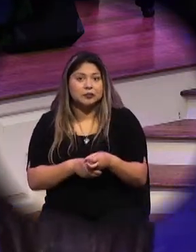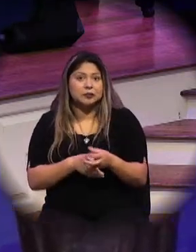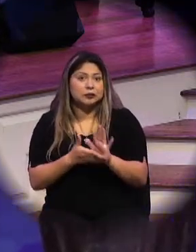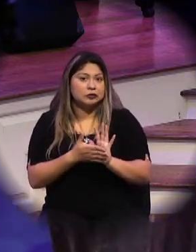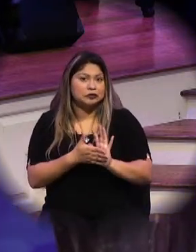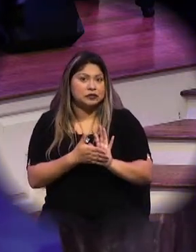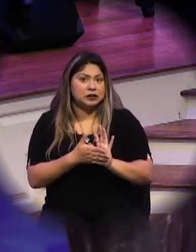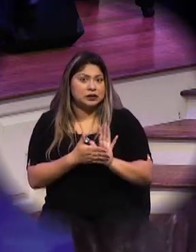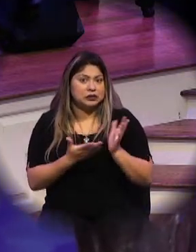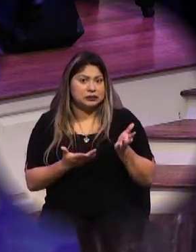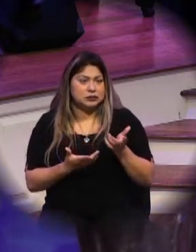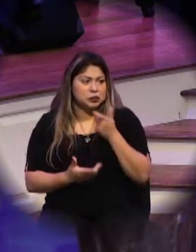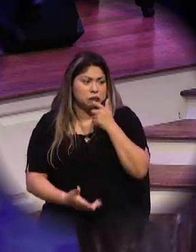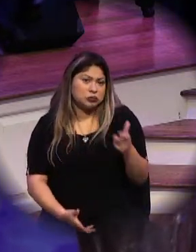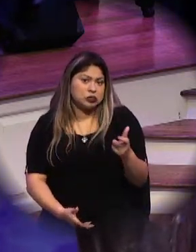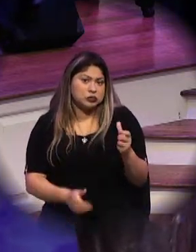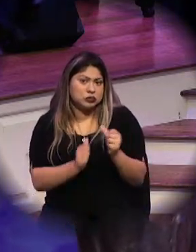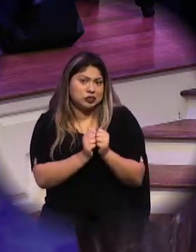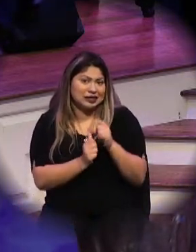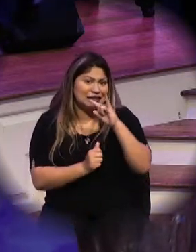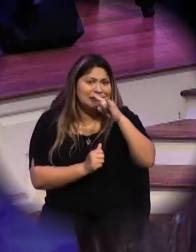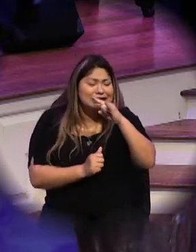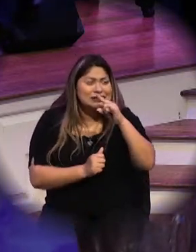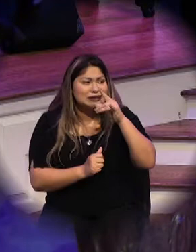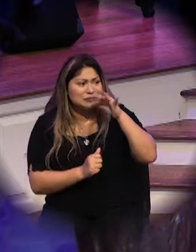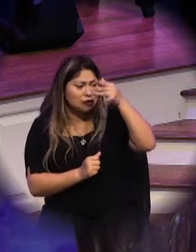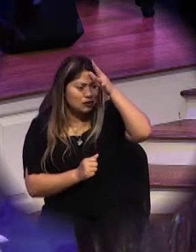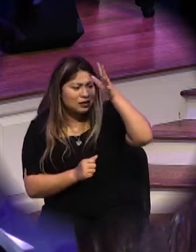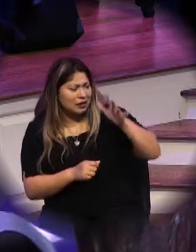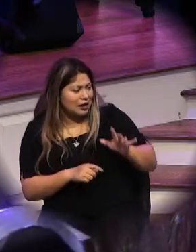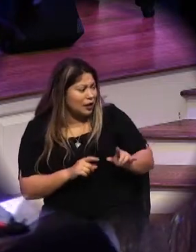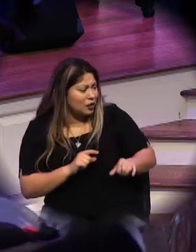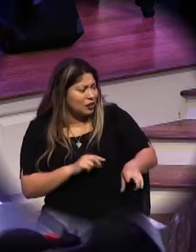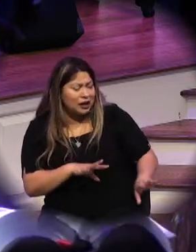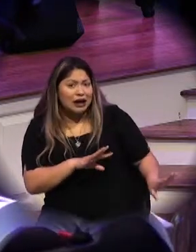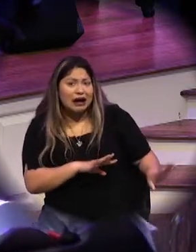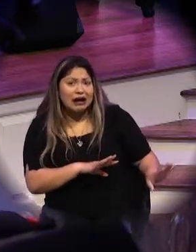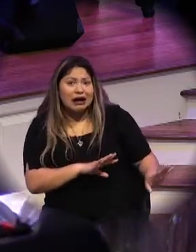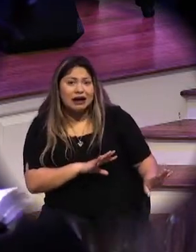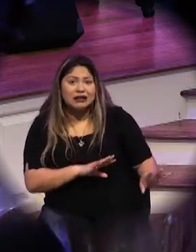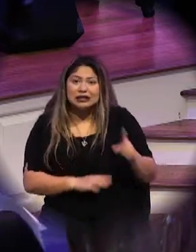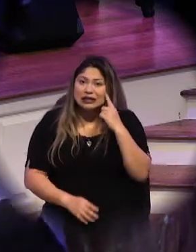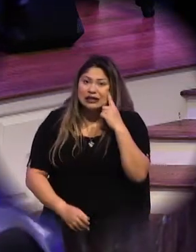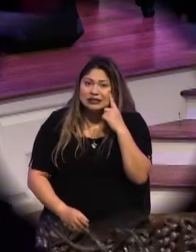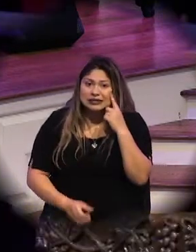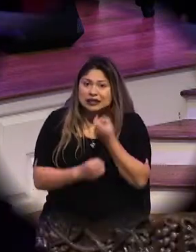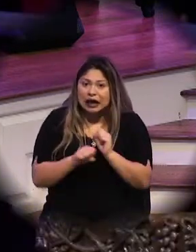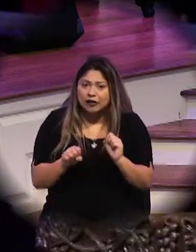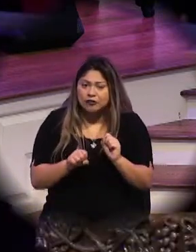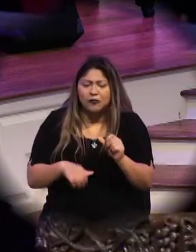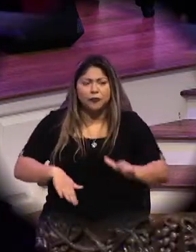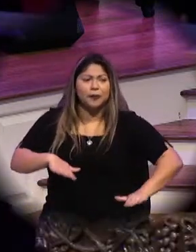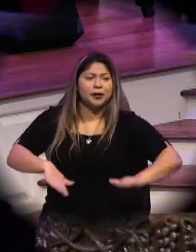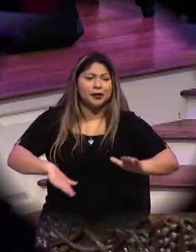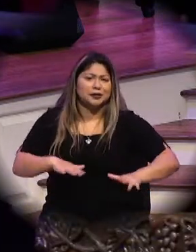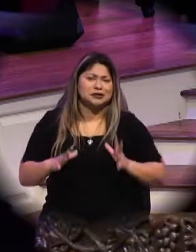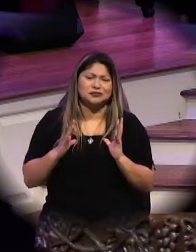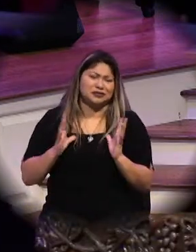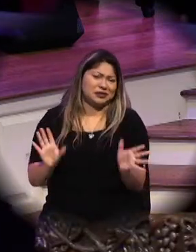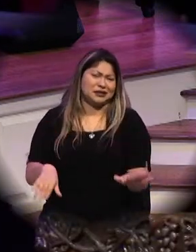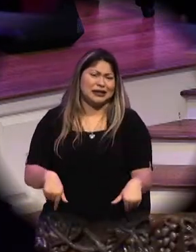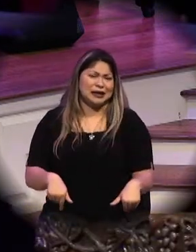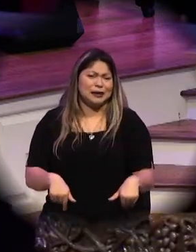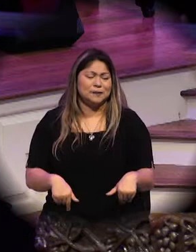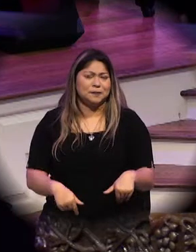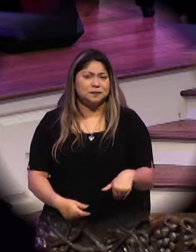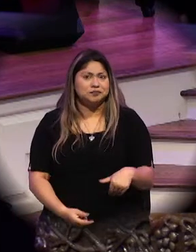parents. We watch these movies and then we get into them and we think a documentary about penguins is safe. And then you get into it and you think, well, this is a lot sadder than